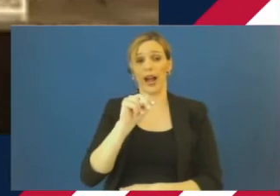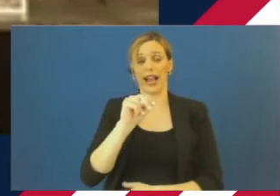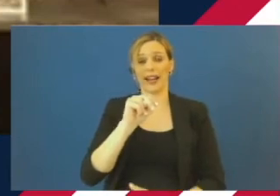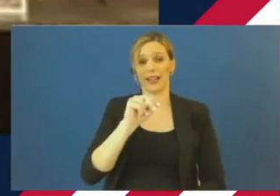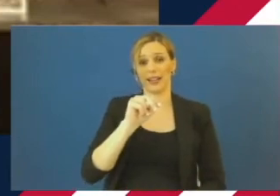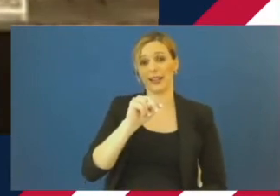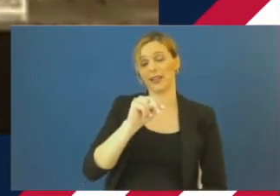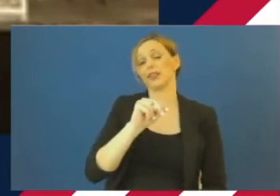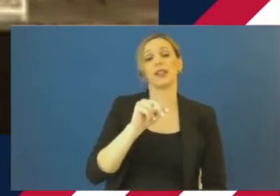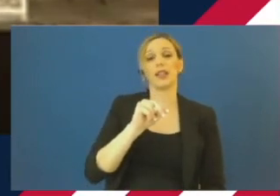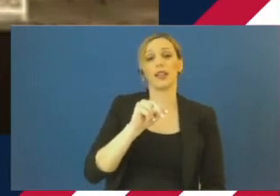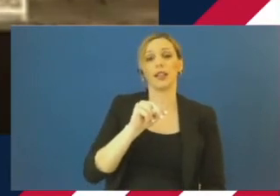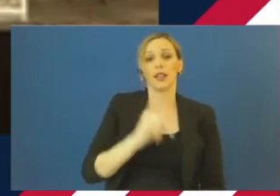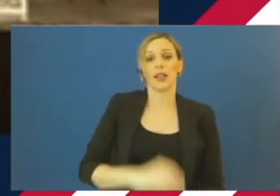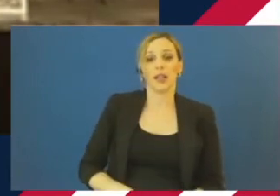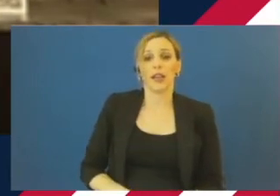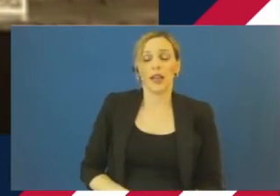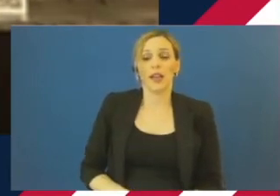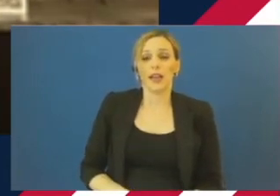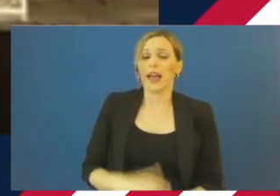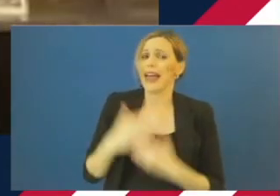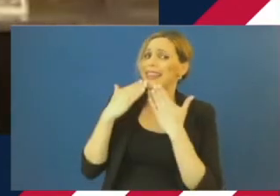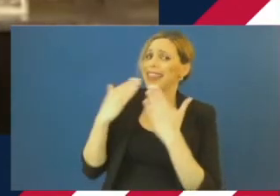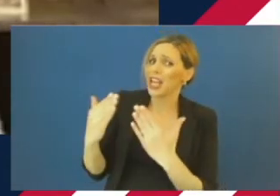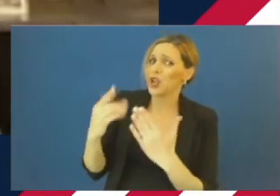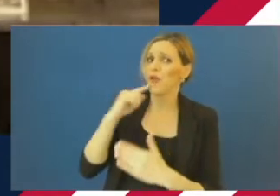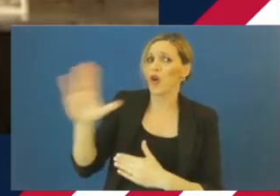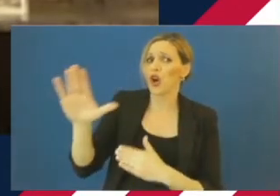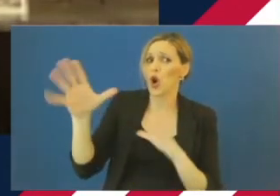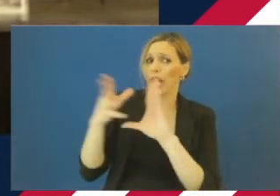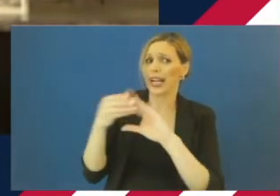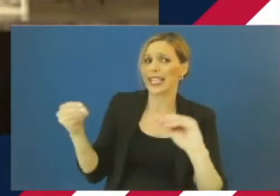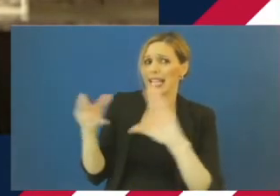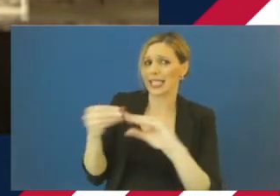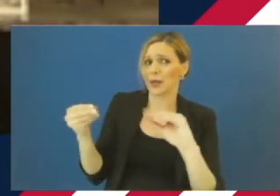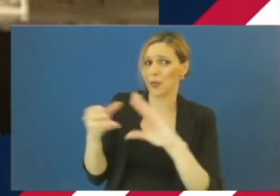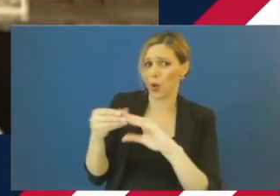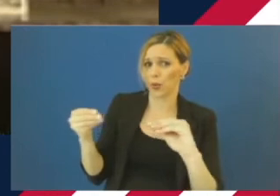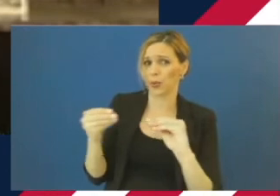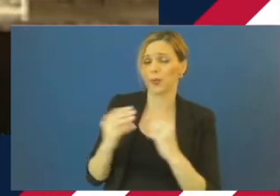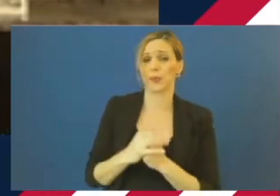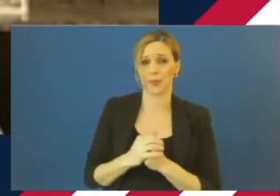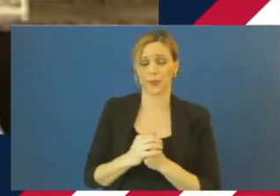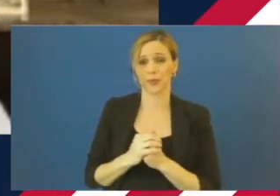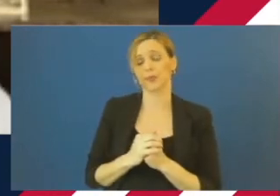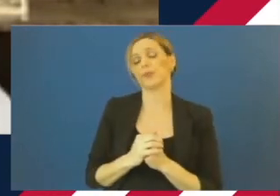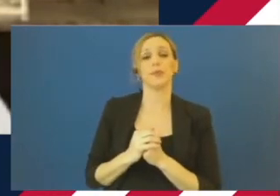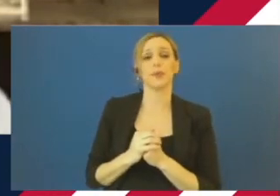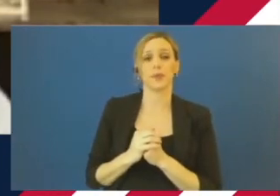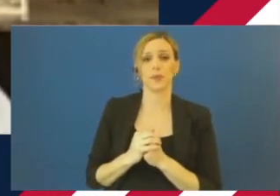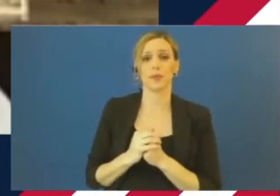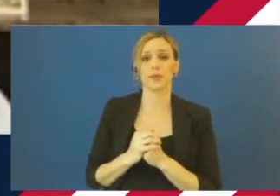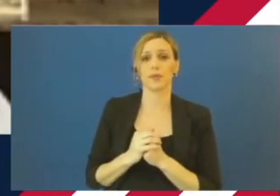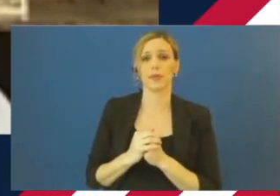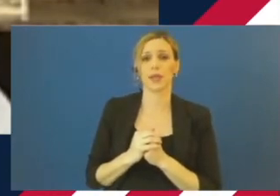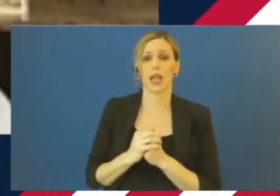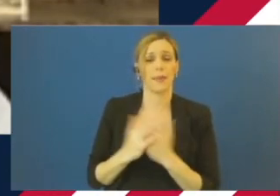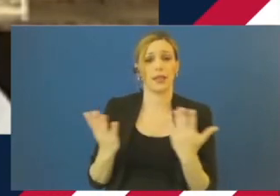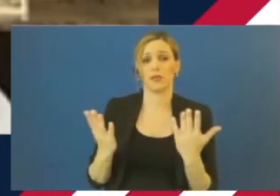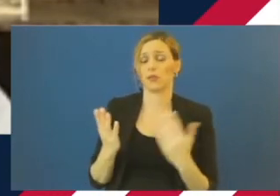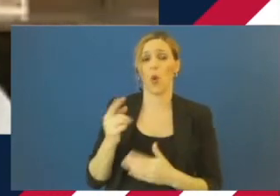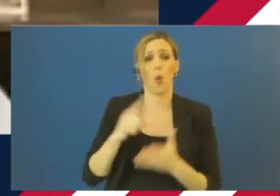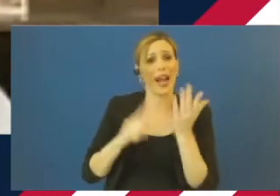Chair, and good evening, Mr. Cooper. Thank you for your testimony. I just want to say two things at the start. There's nothing minor about the